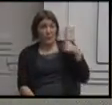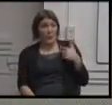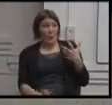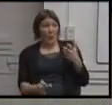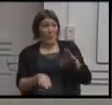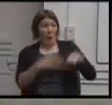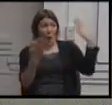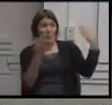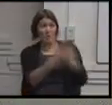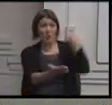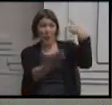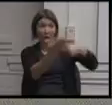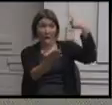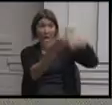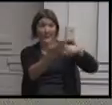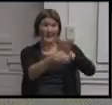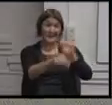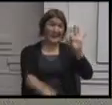start.